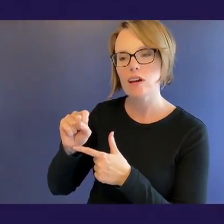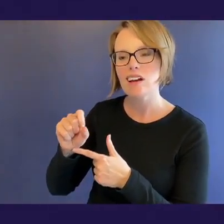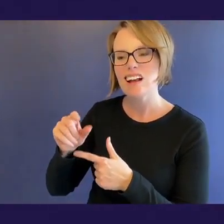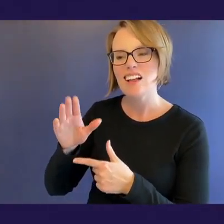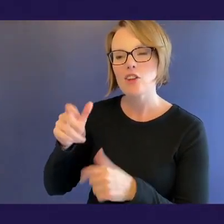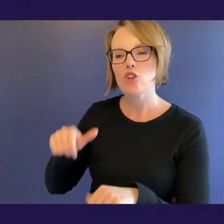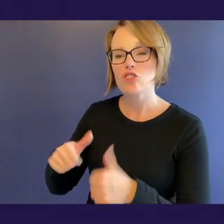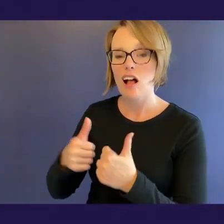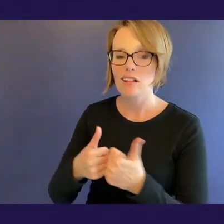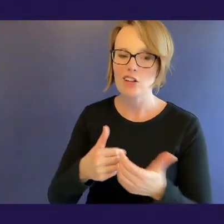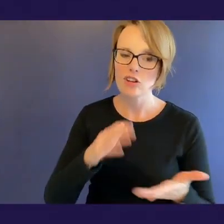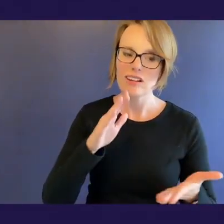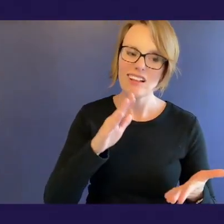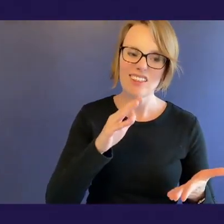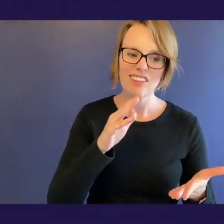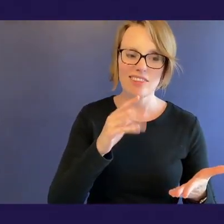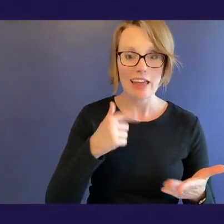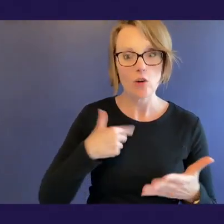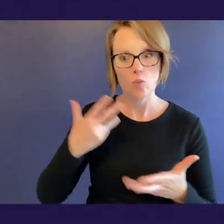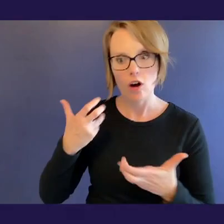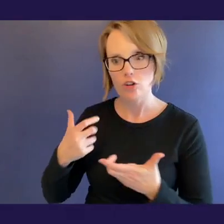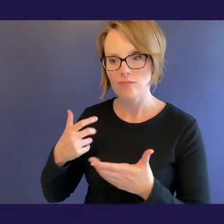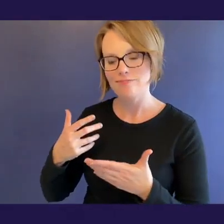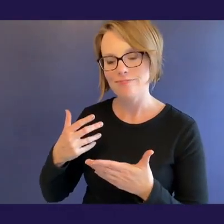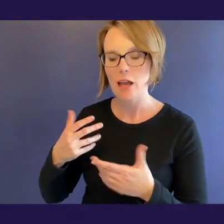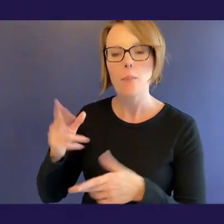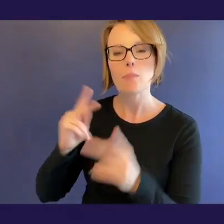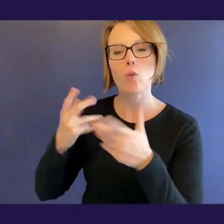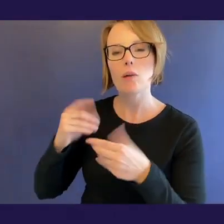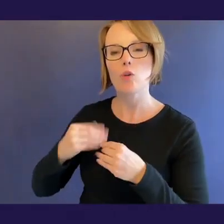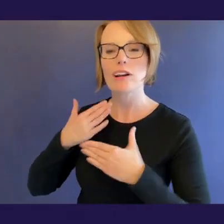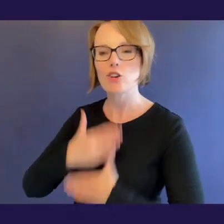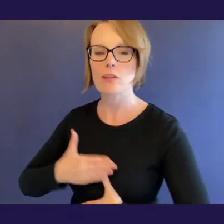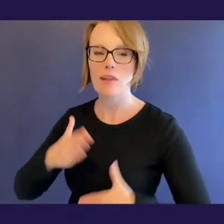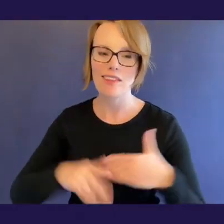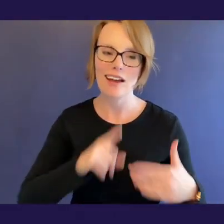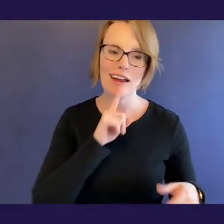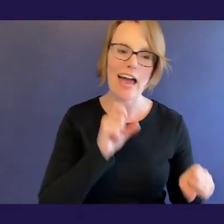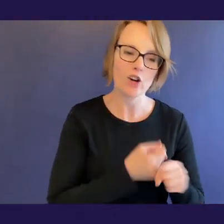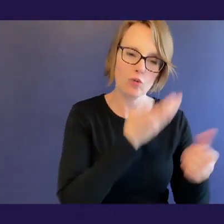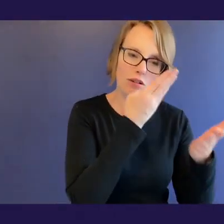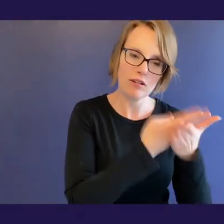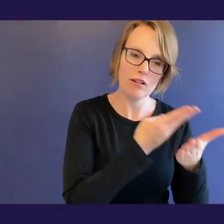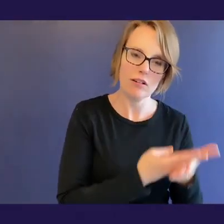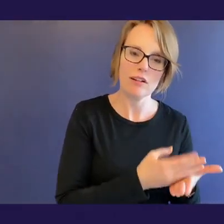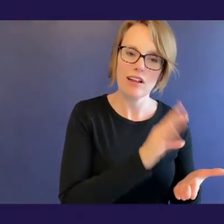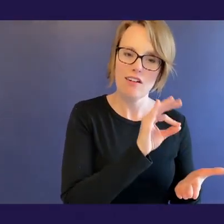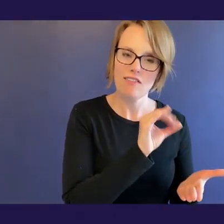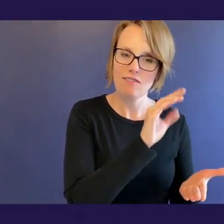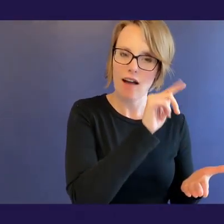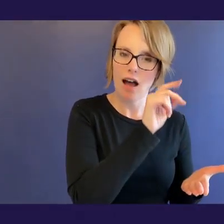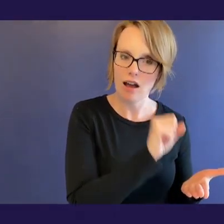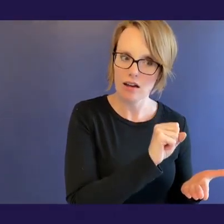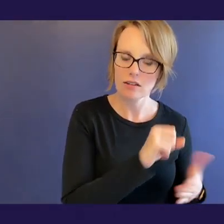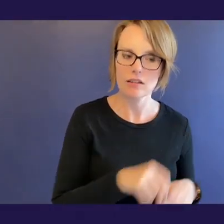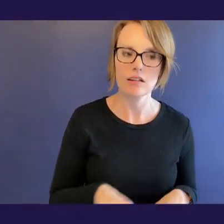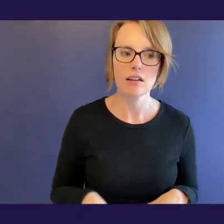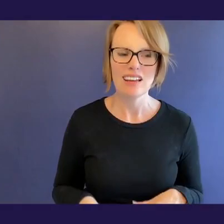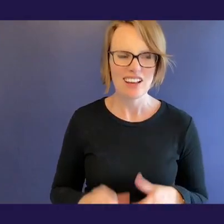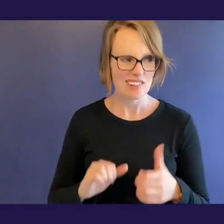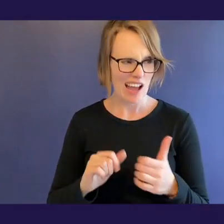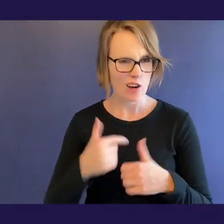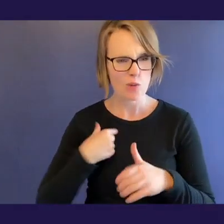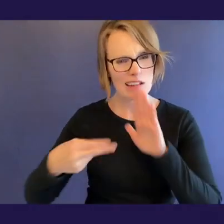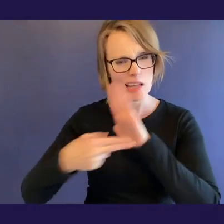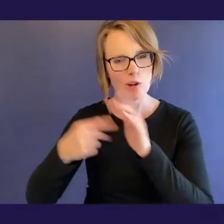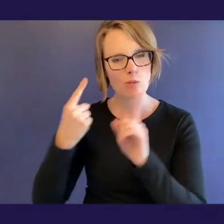most professional journalists are grappling with this. And how do we put a label on this is infotainment? This is